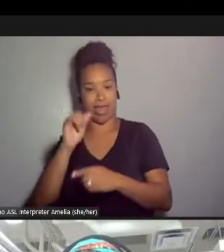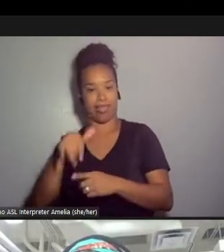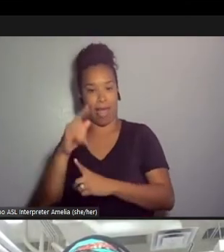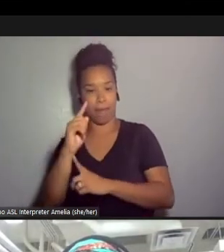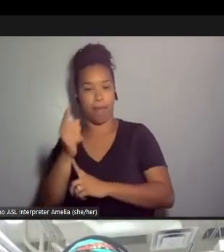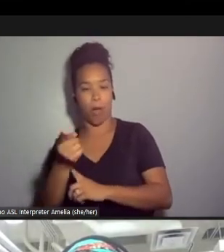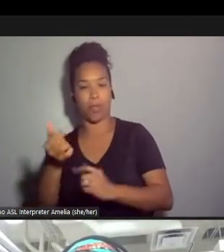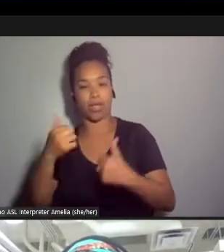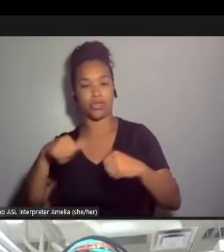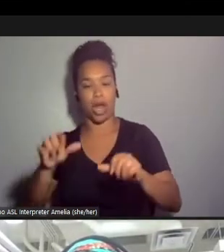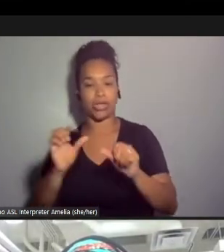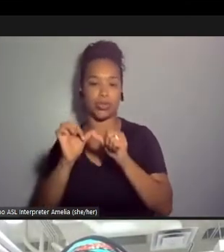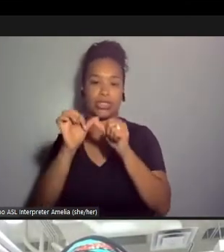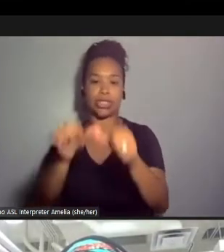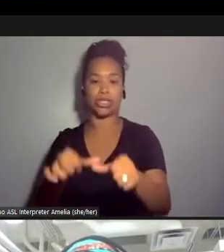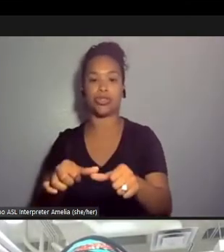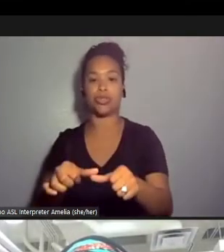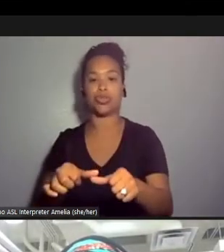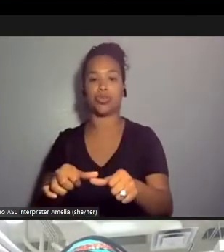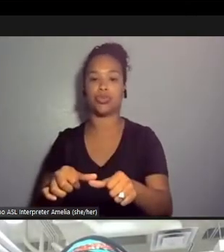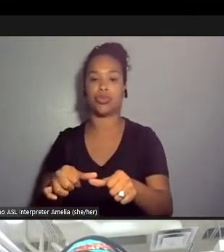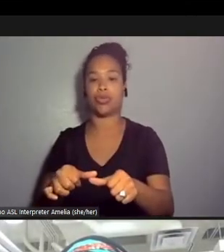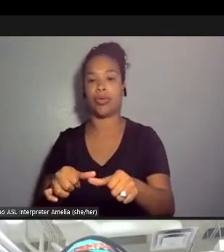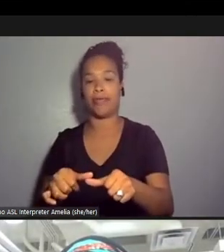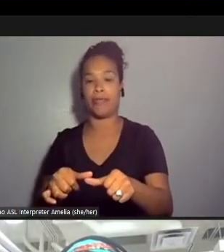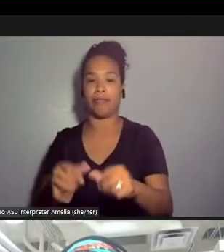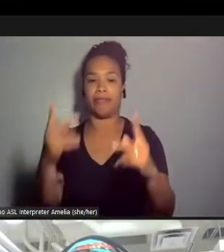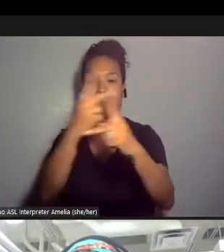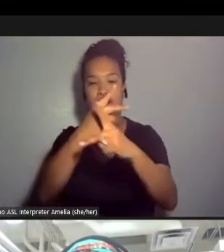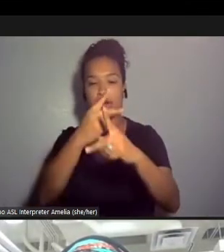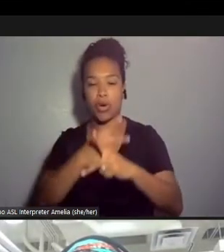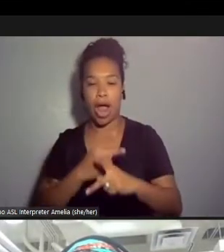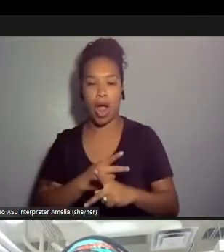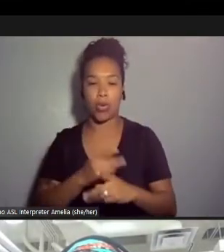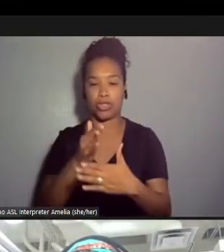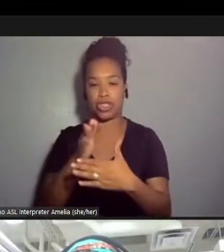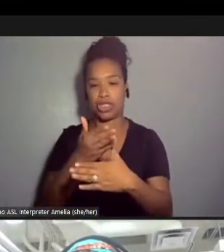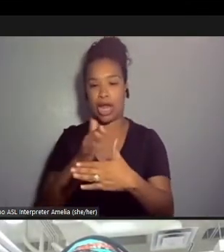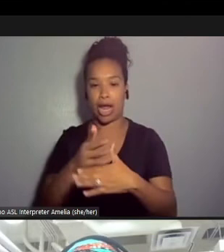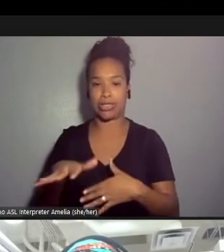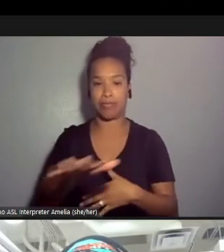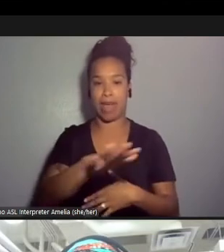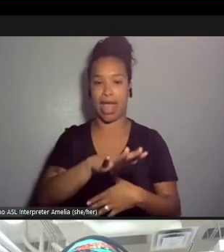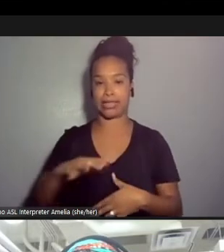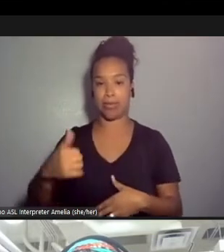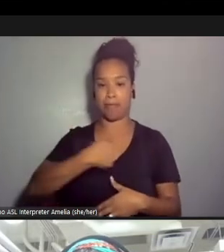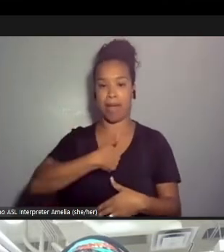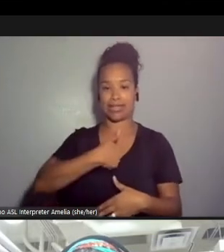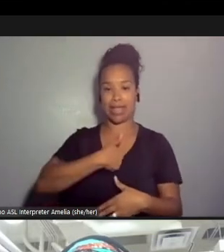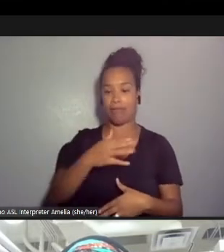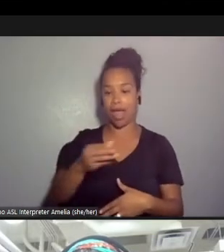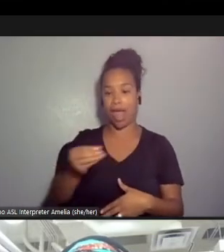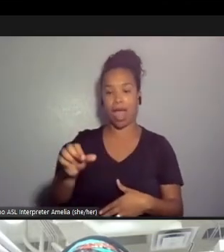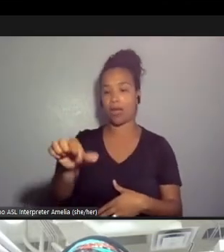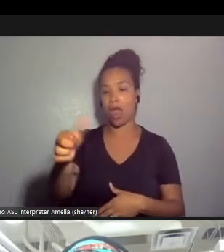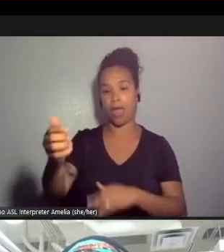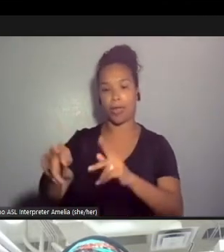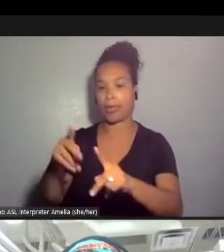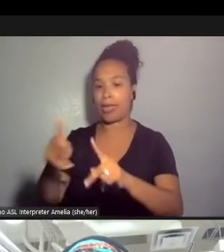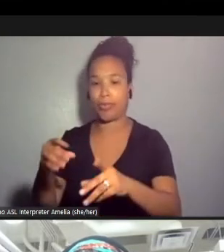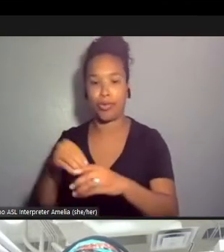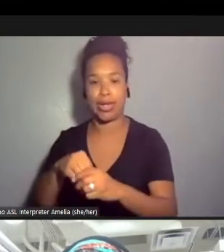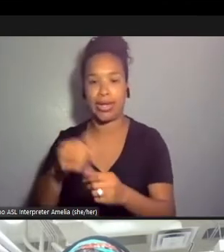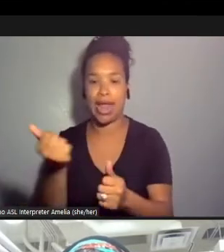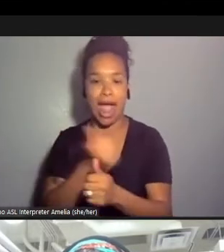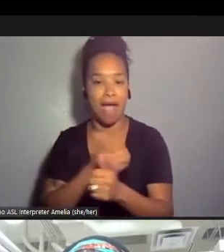to find the sort of shared space between myself and anyone else, you know, in any situation, and how it